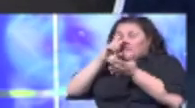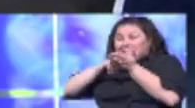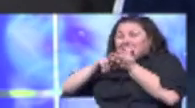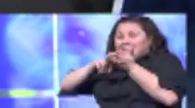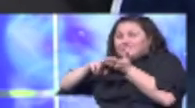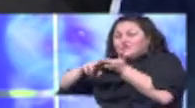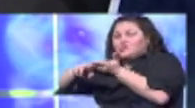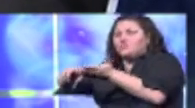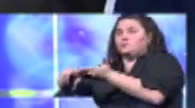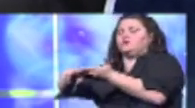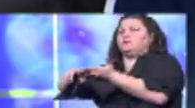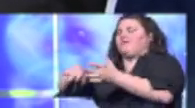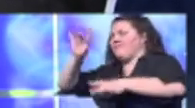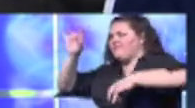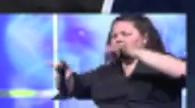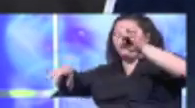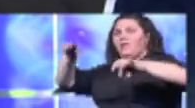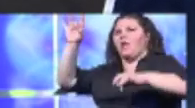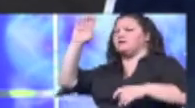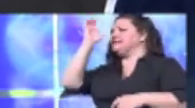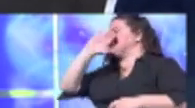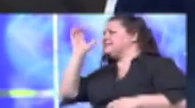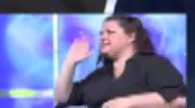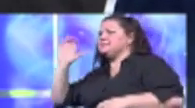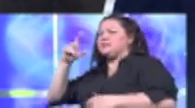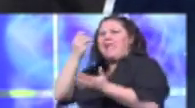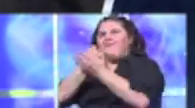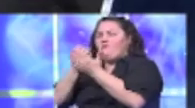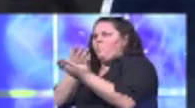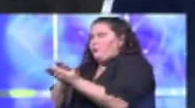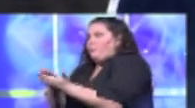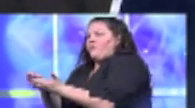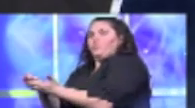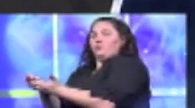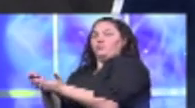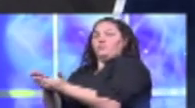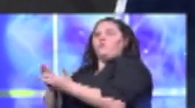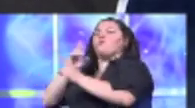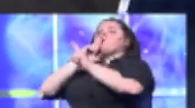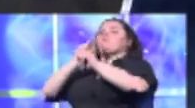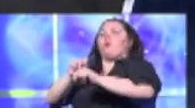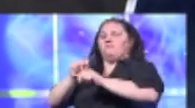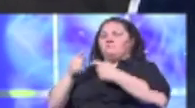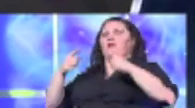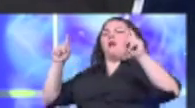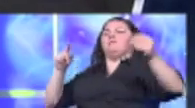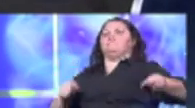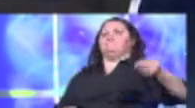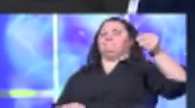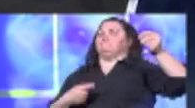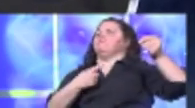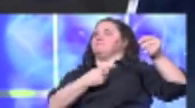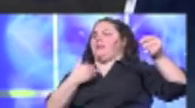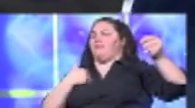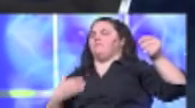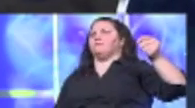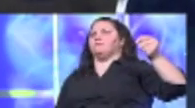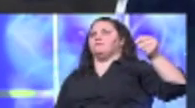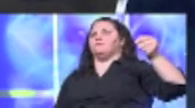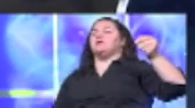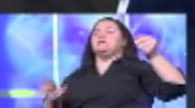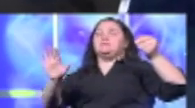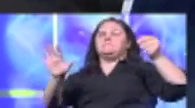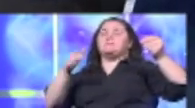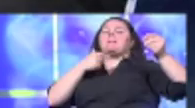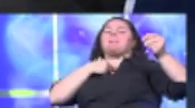research, of looking at the evidence, a report comes out. And I want to remind you of the subtlety of